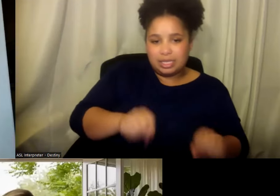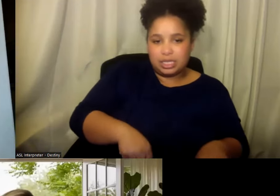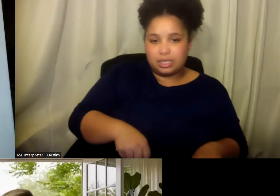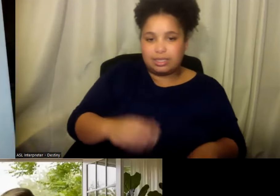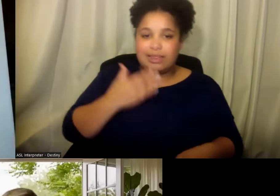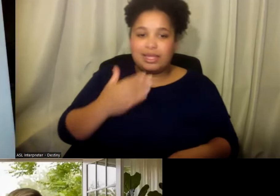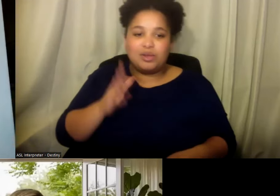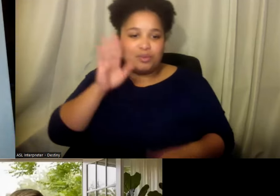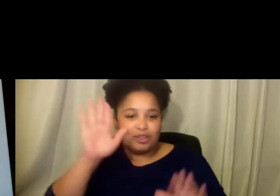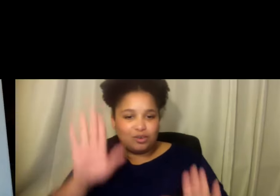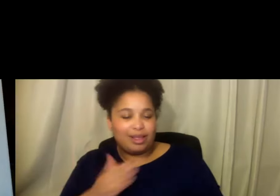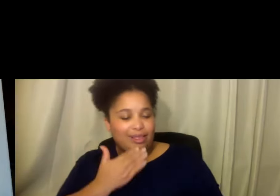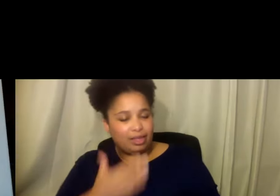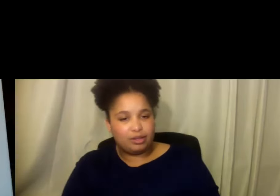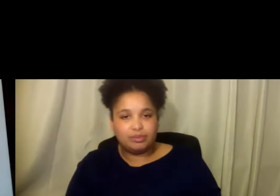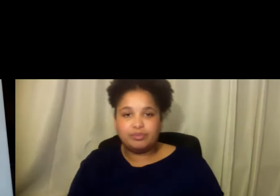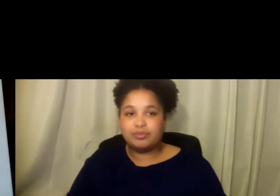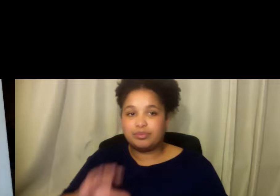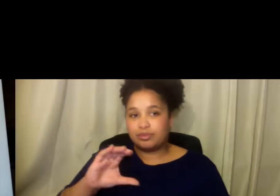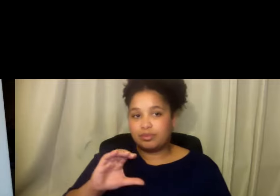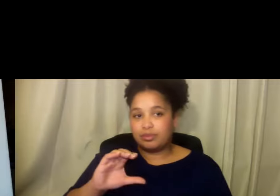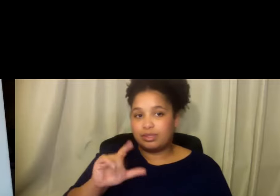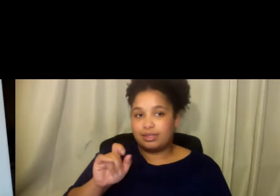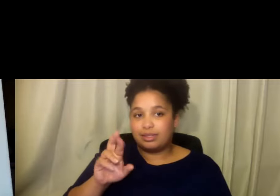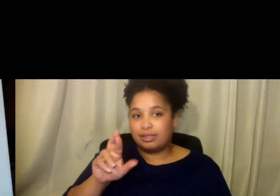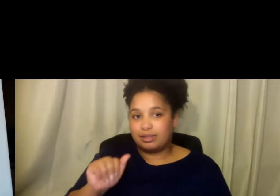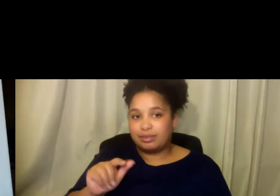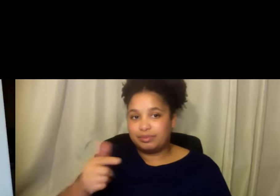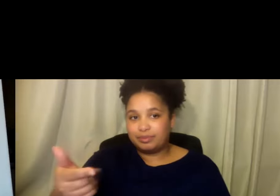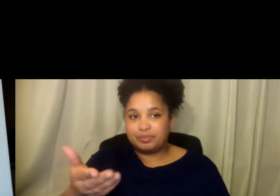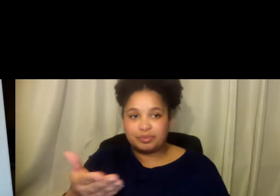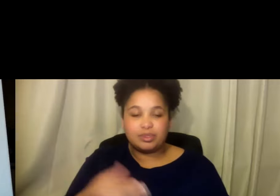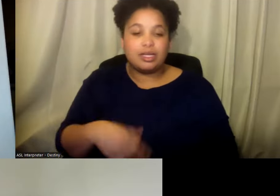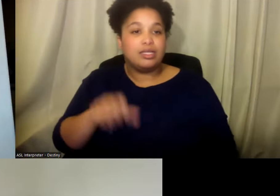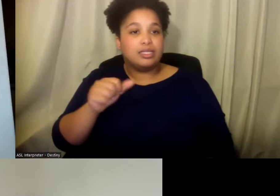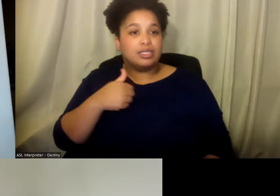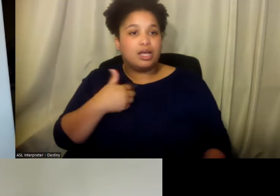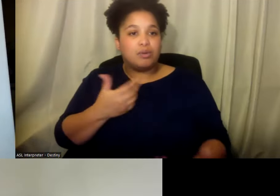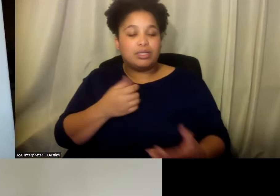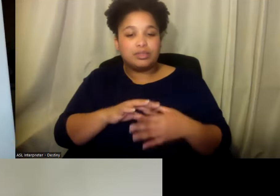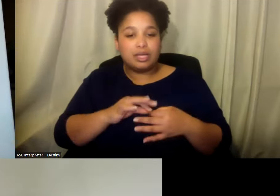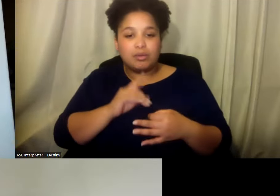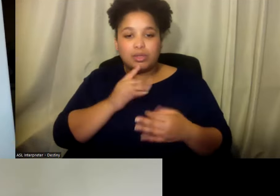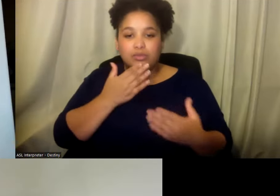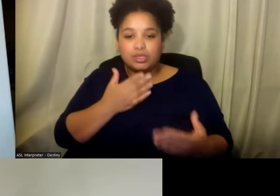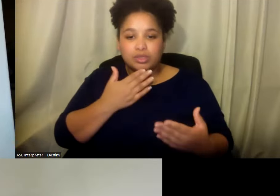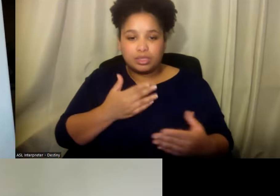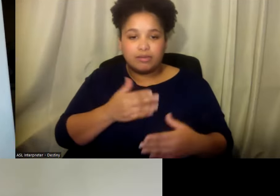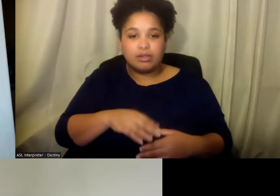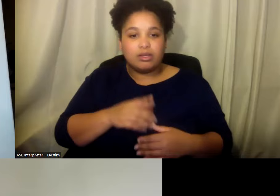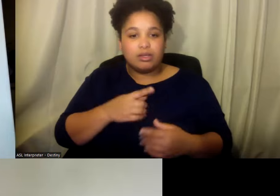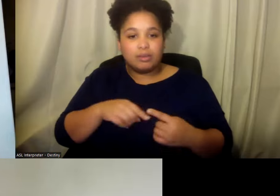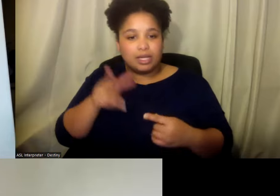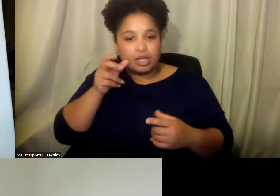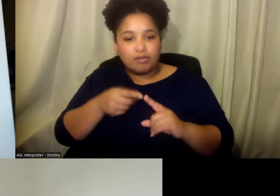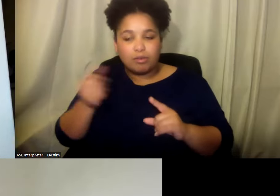Thank you. You're welcome. Clara. Yes, I just wanted to say I'm so appreciative and grateful to hear